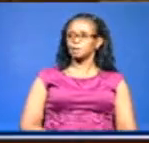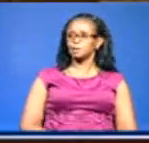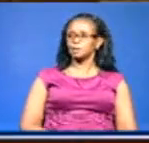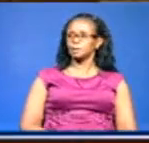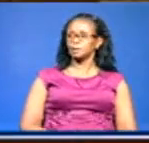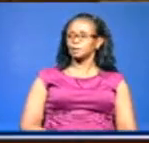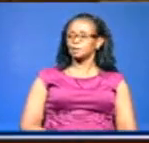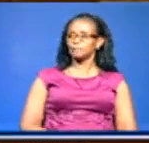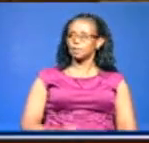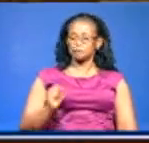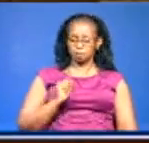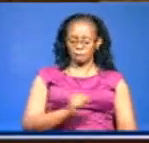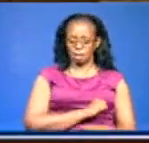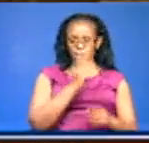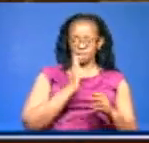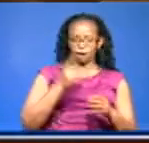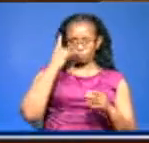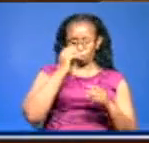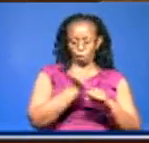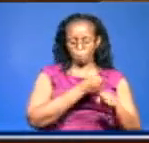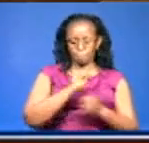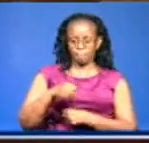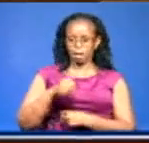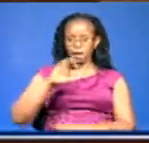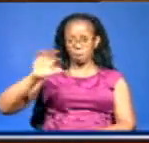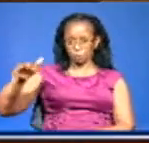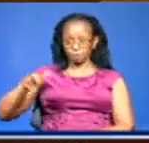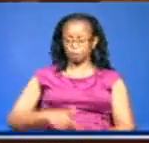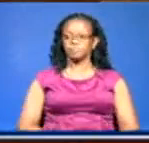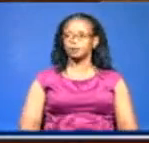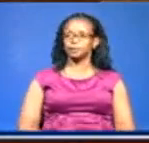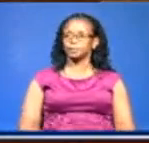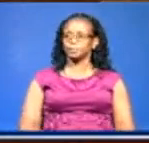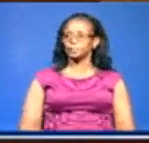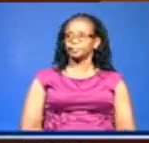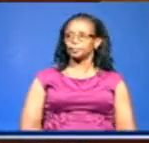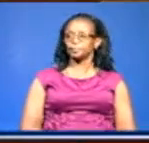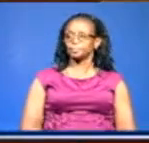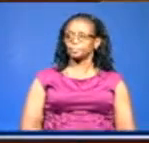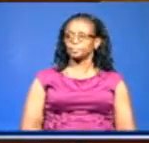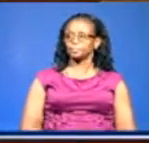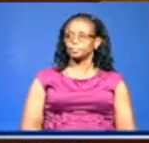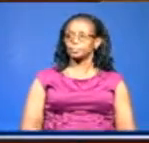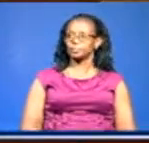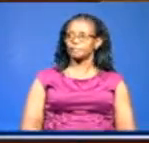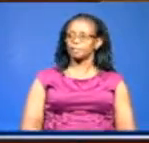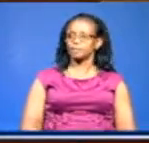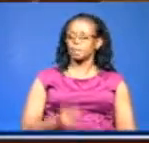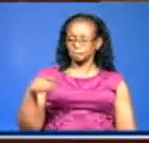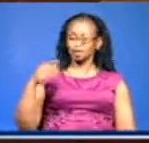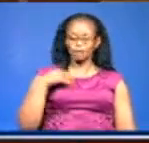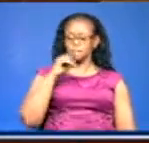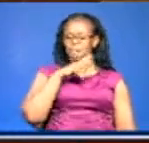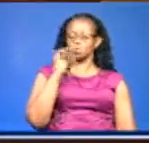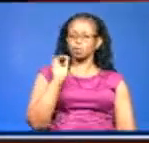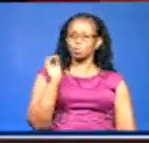Senator for Homabay County, Kajwang Moses Otieno. And thank you, you did not even bother to shout or to hold.